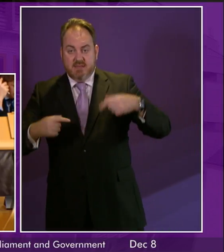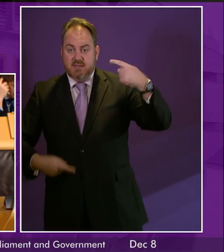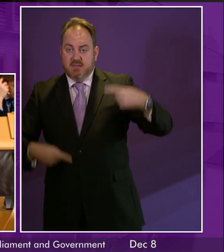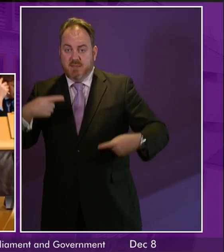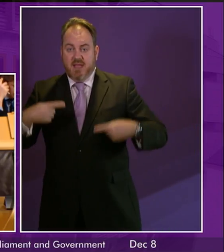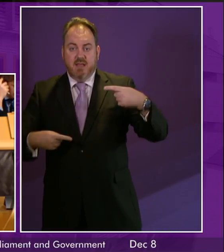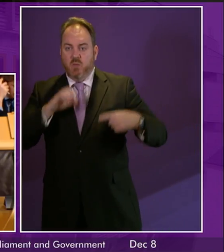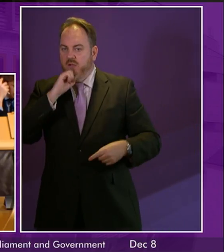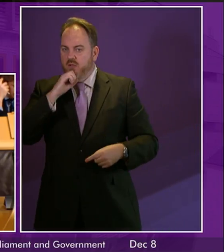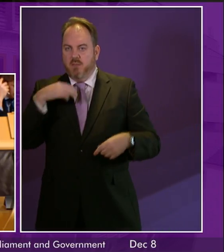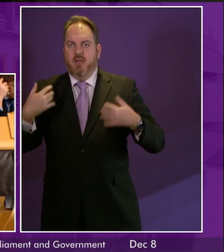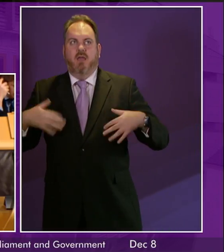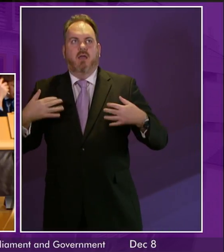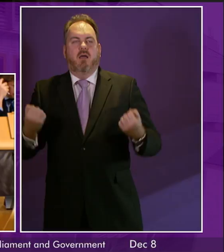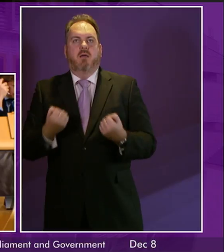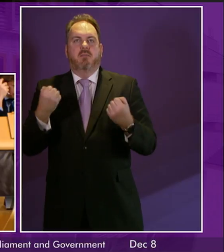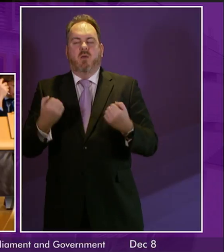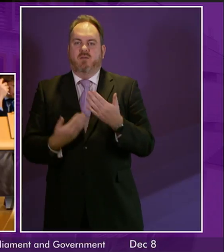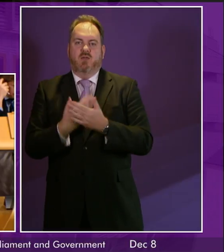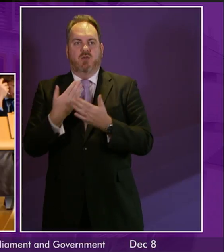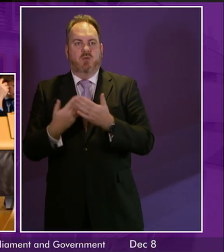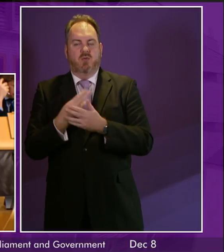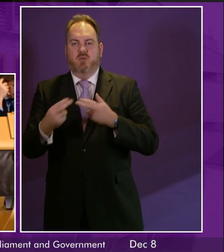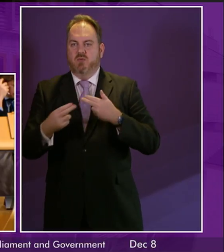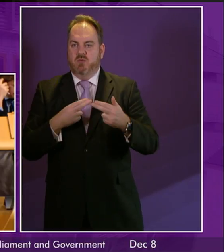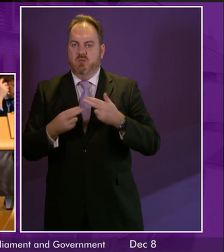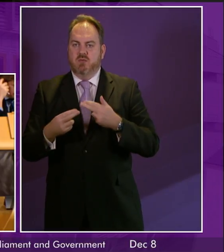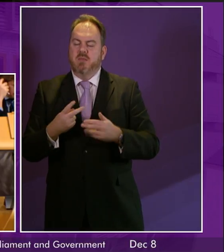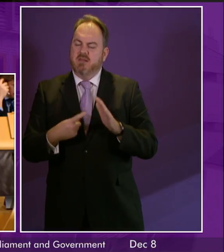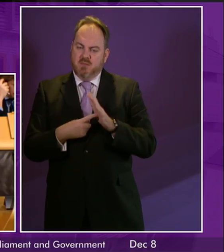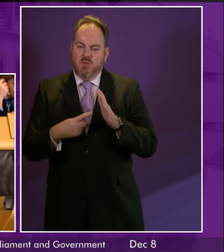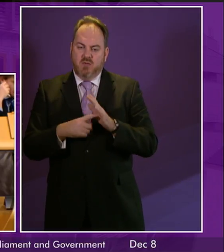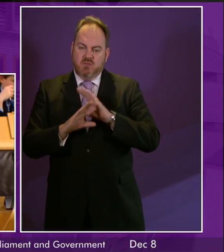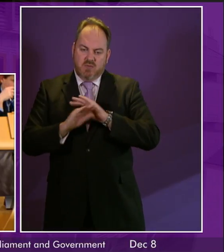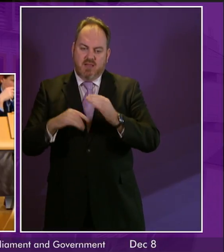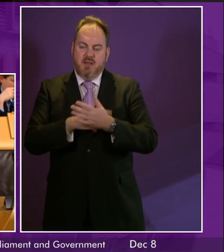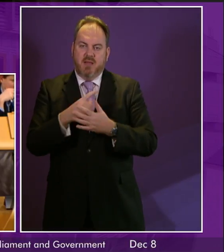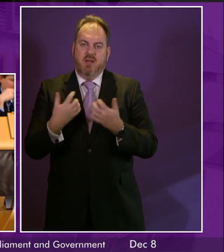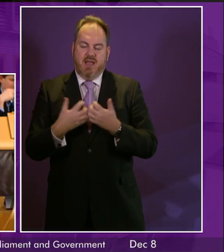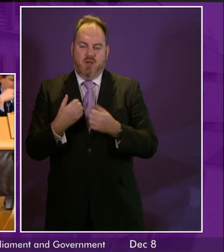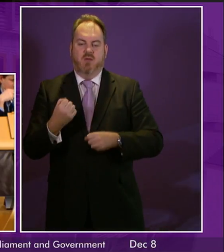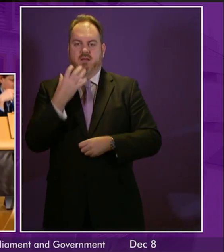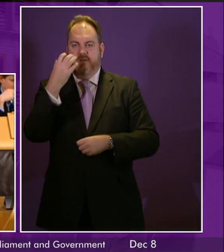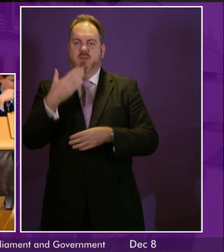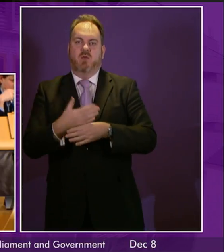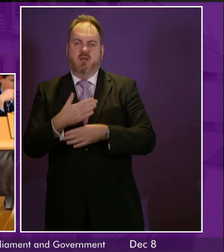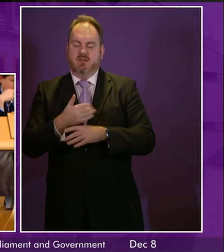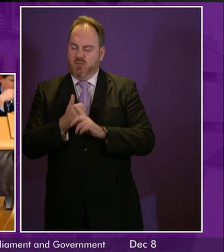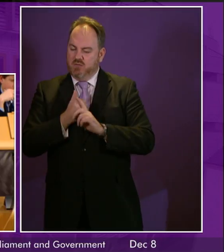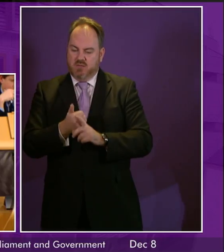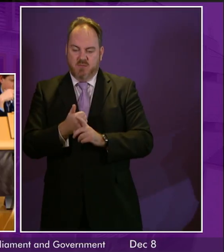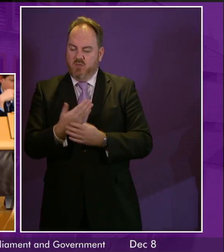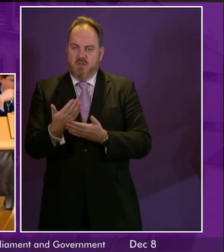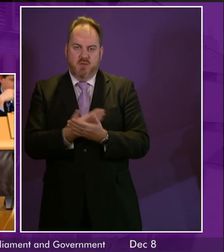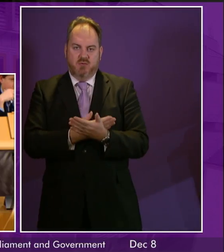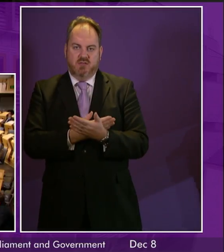front pages, but it has been a useful opportunity to air important points about the machinery of government, and I'm very pleased to support the motion in the